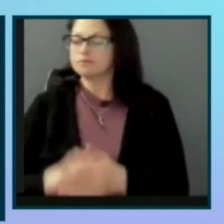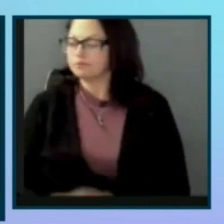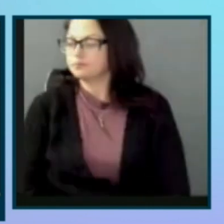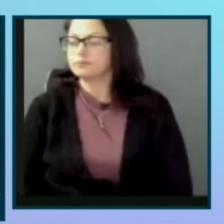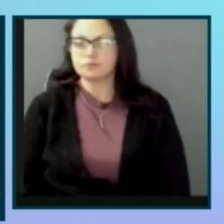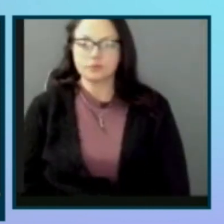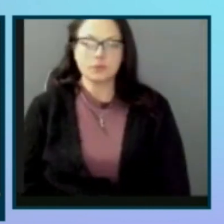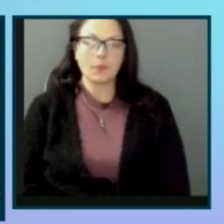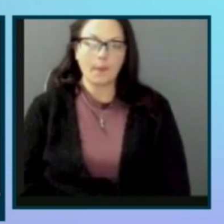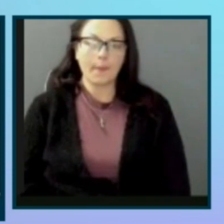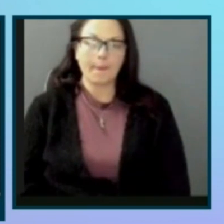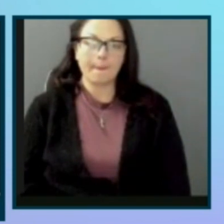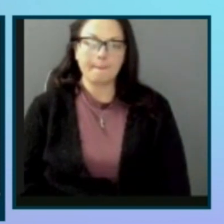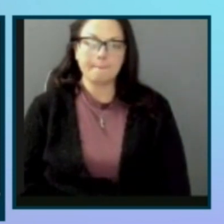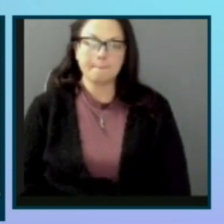Great.